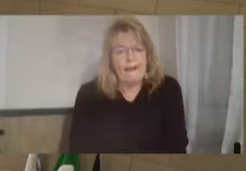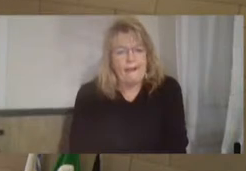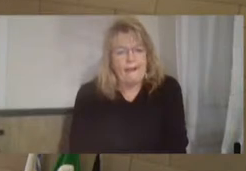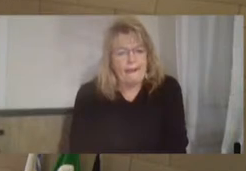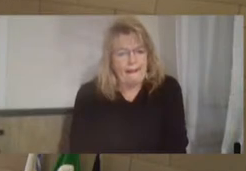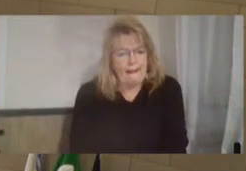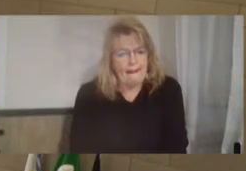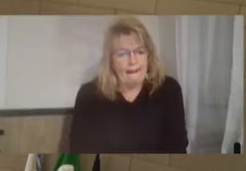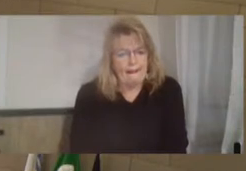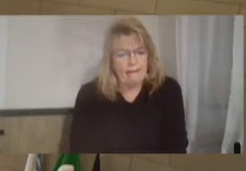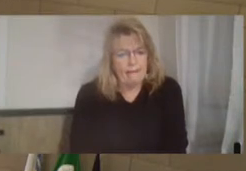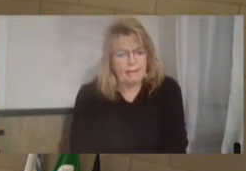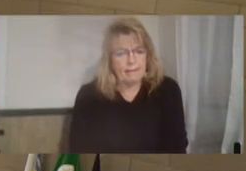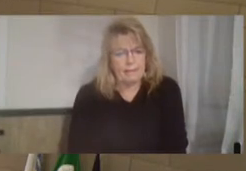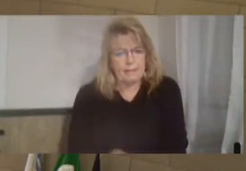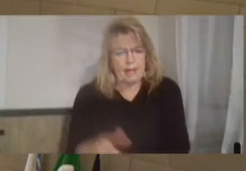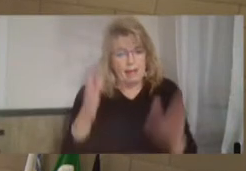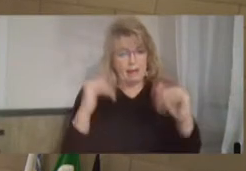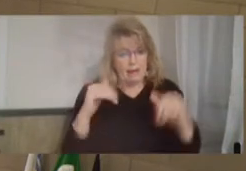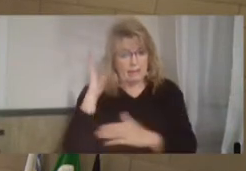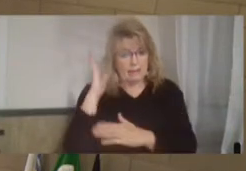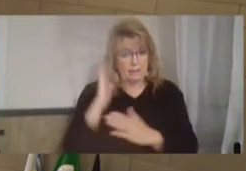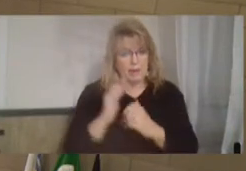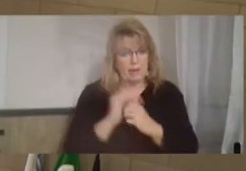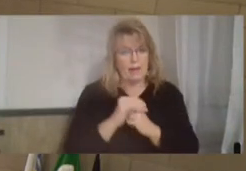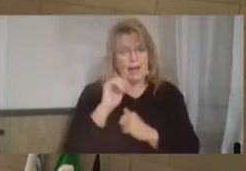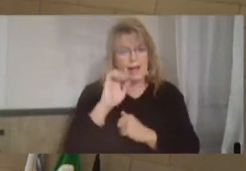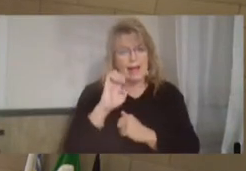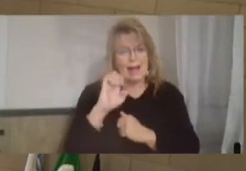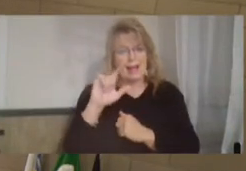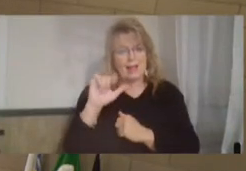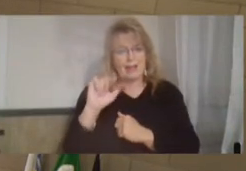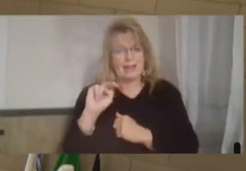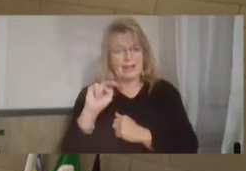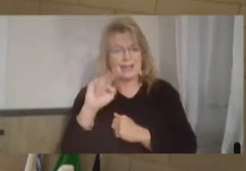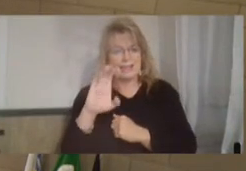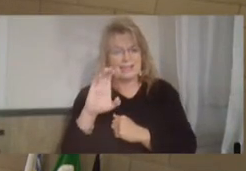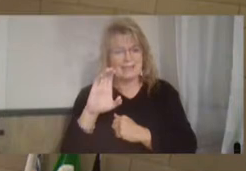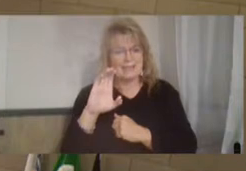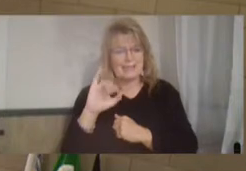And then our next speaker is Ellen Citarella. All